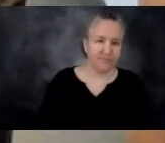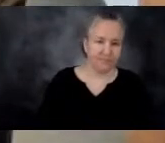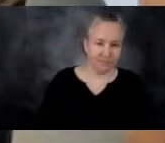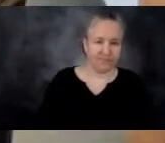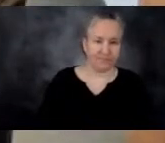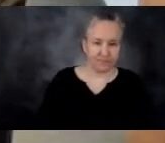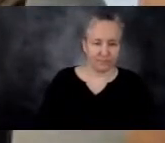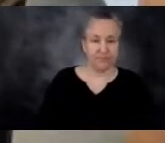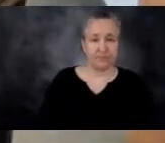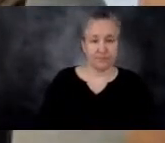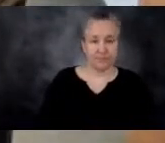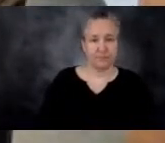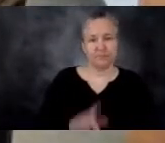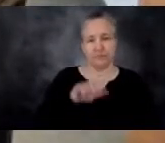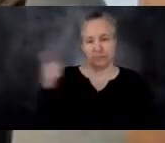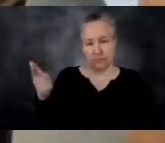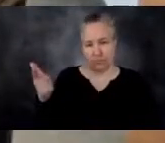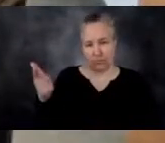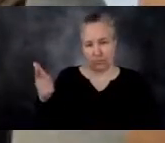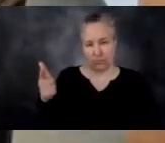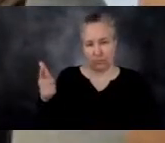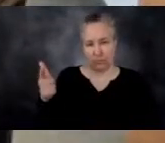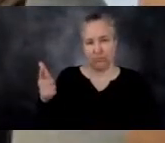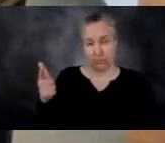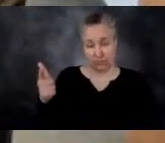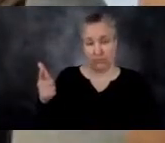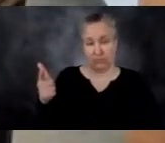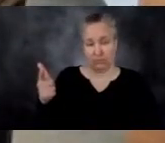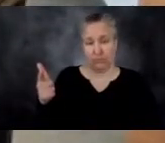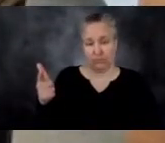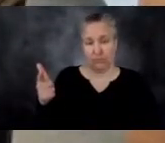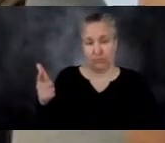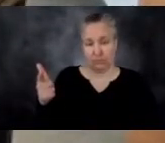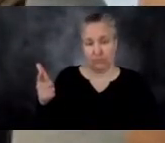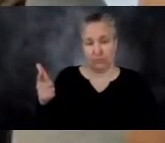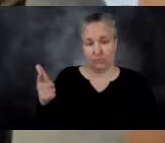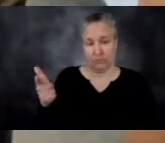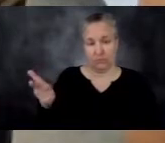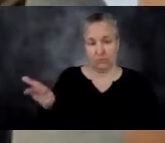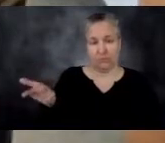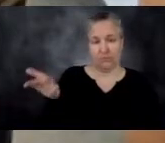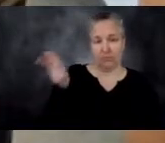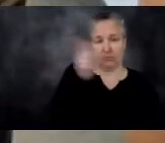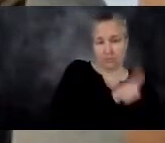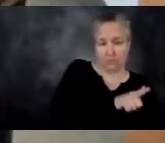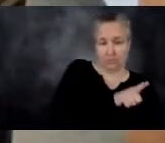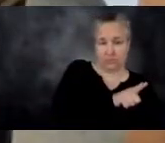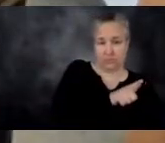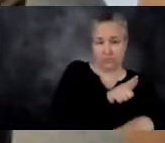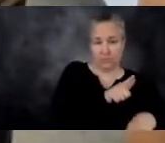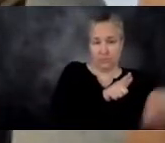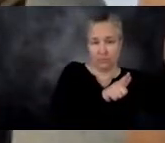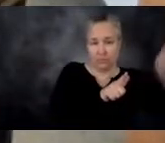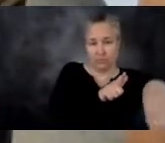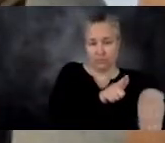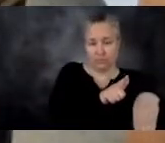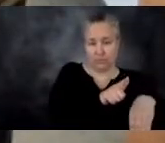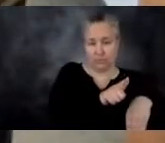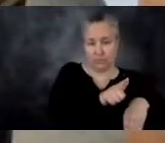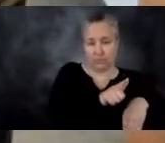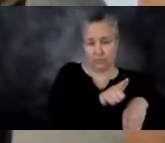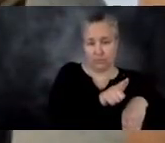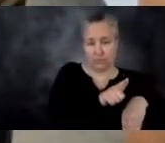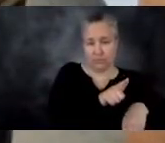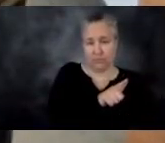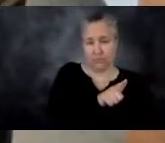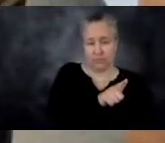short and back down, opposite leg, lift up and kick and in and down, opposite, up and kick